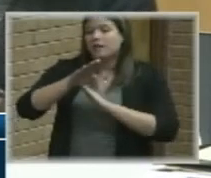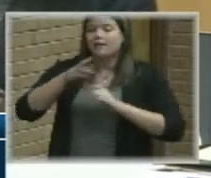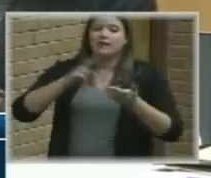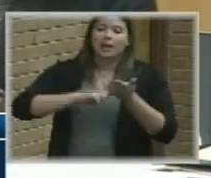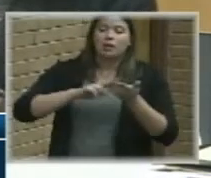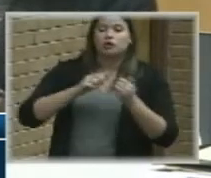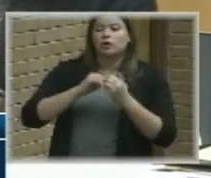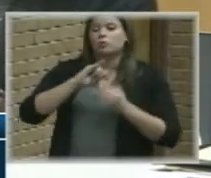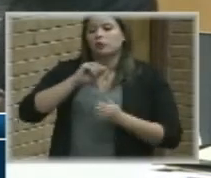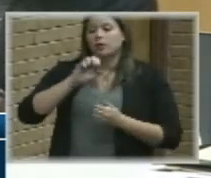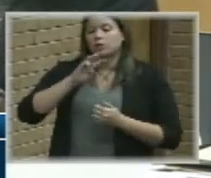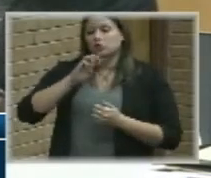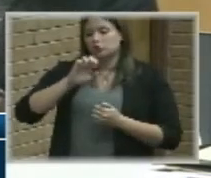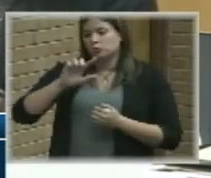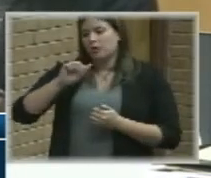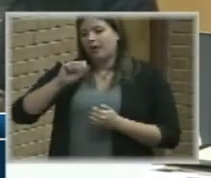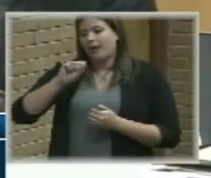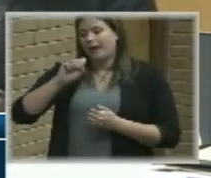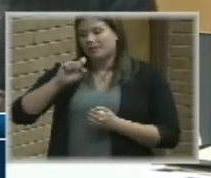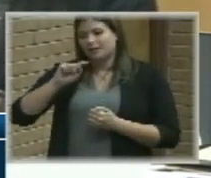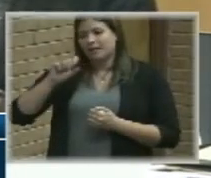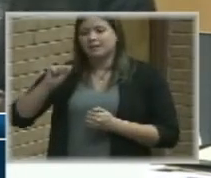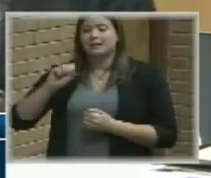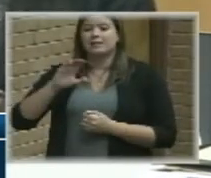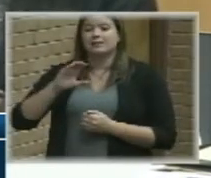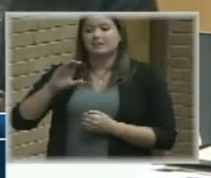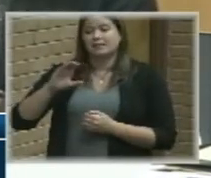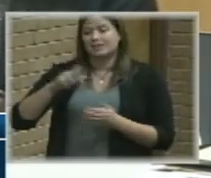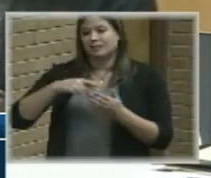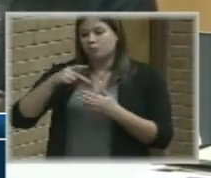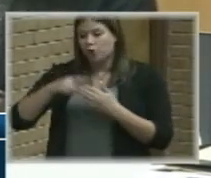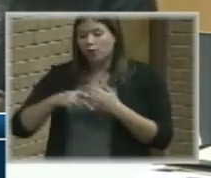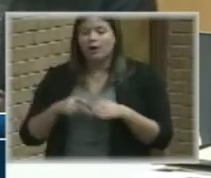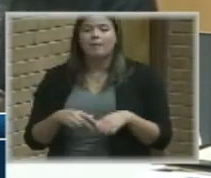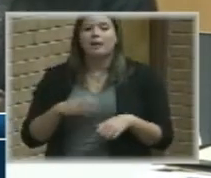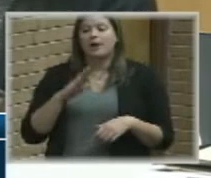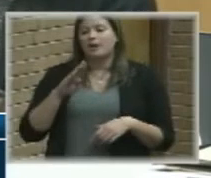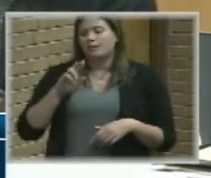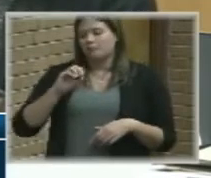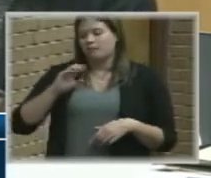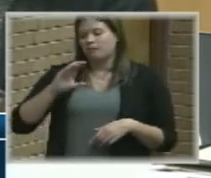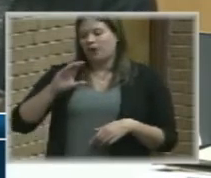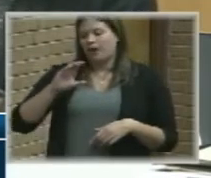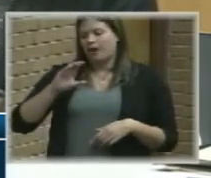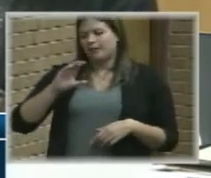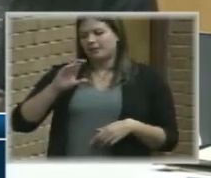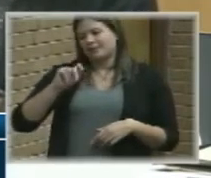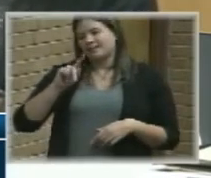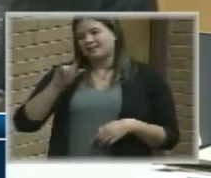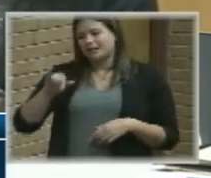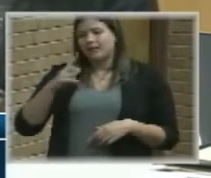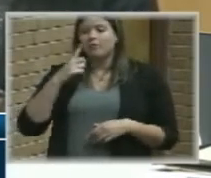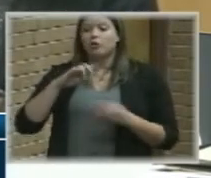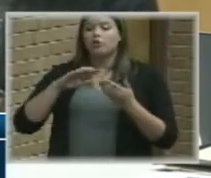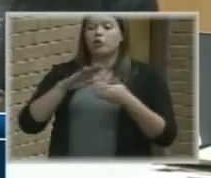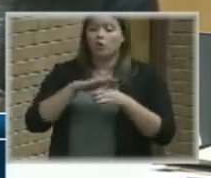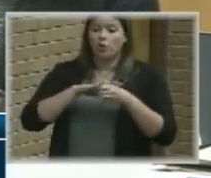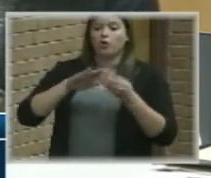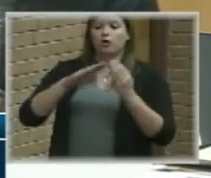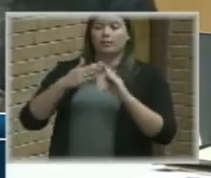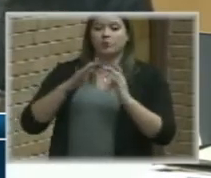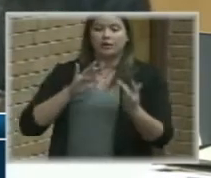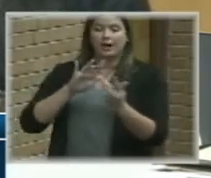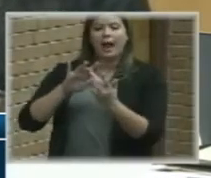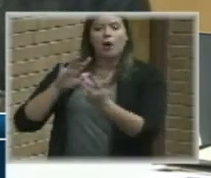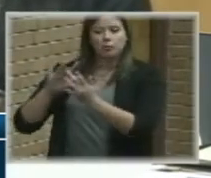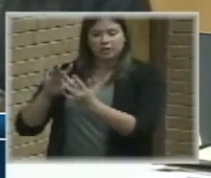the CCA program administrator and Rocktricity as the local community outreach entity is